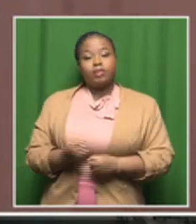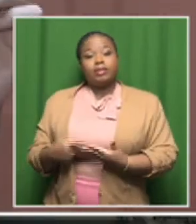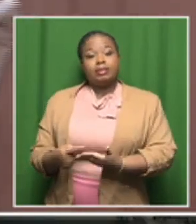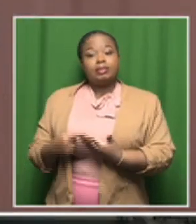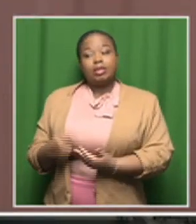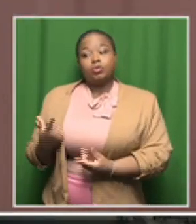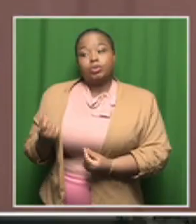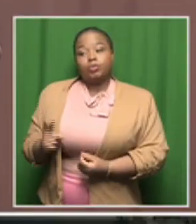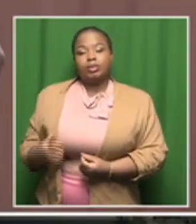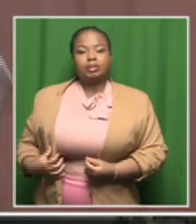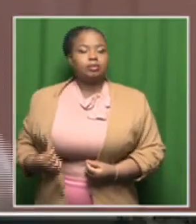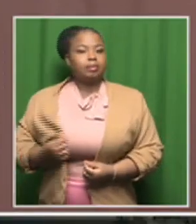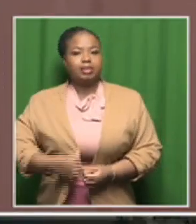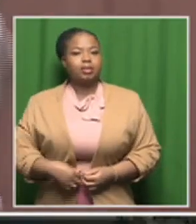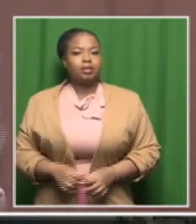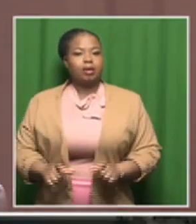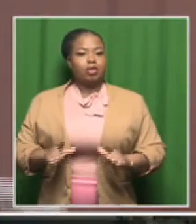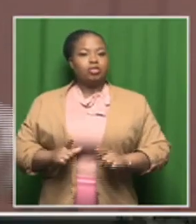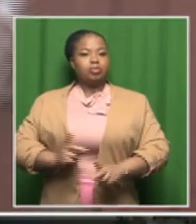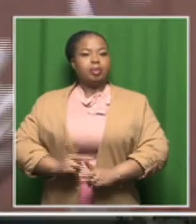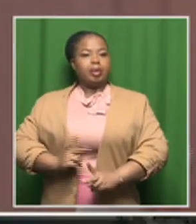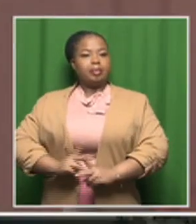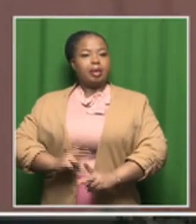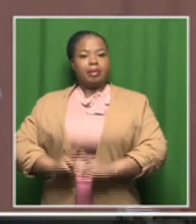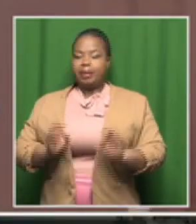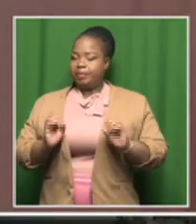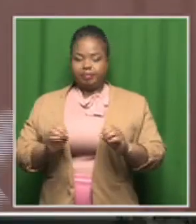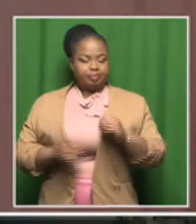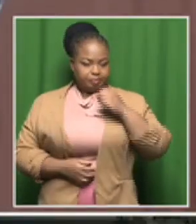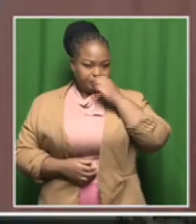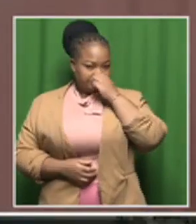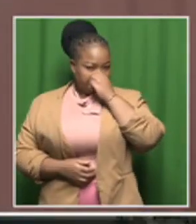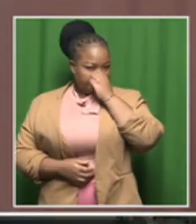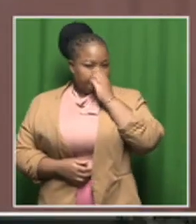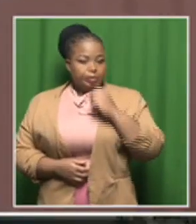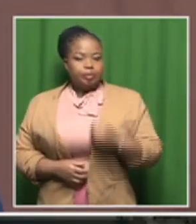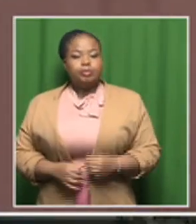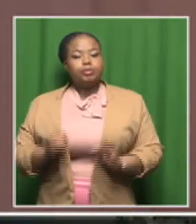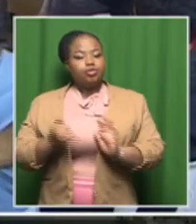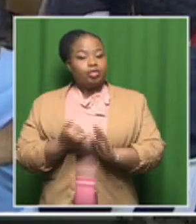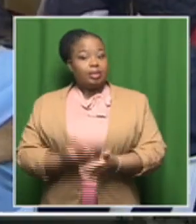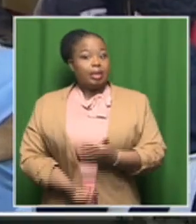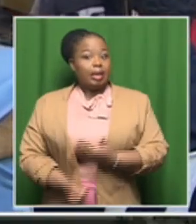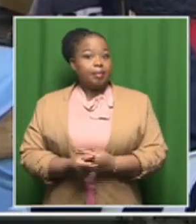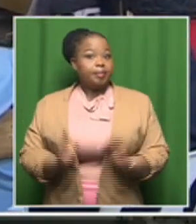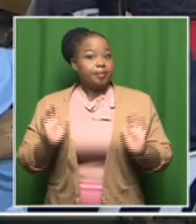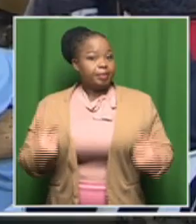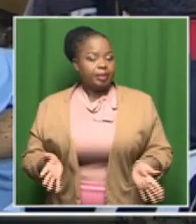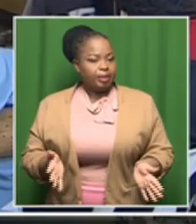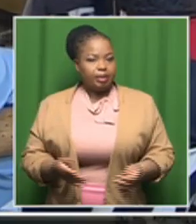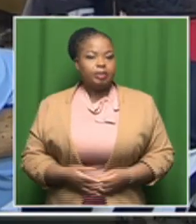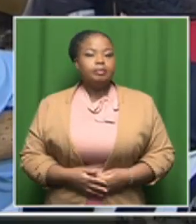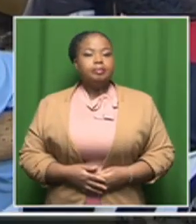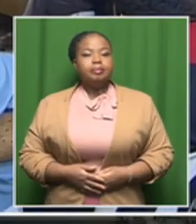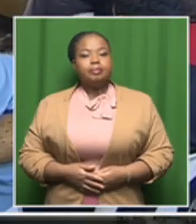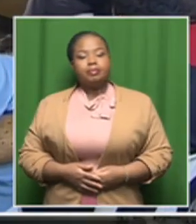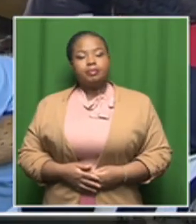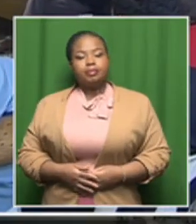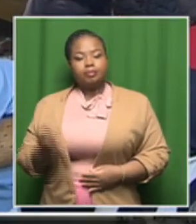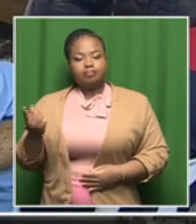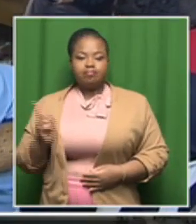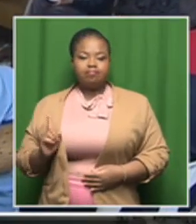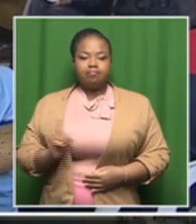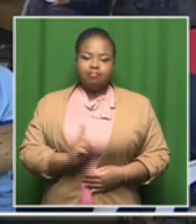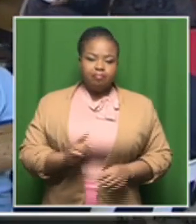we would do. There was not a case of send your script to the agent. Let us discuss what's going to happen. They would walk onto